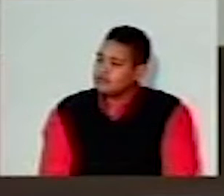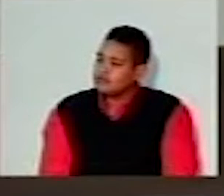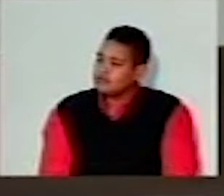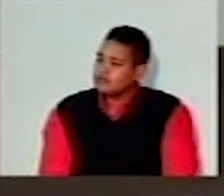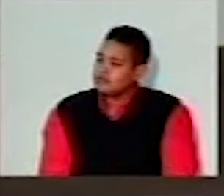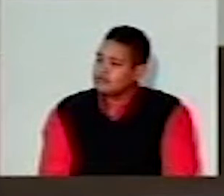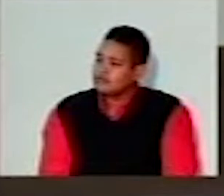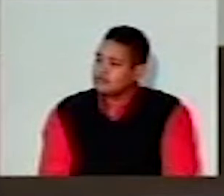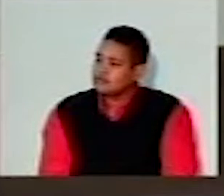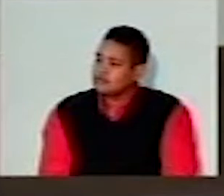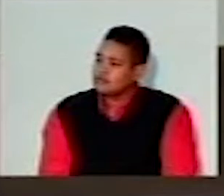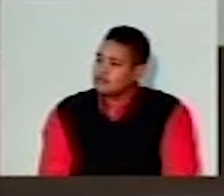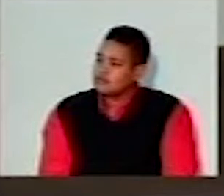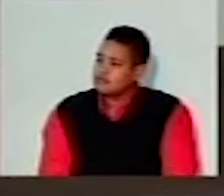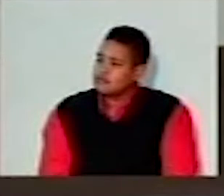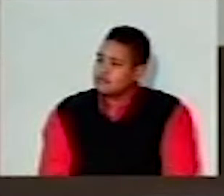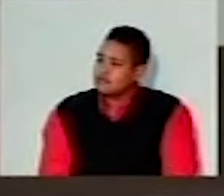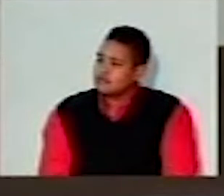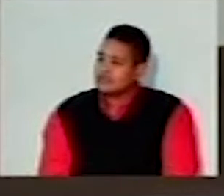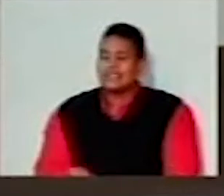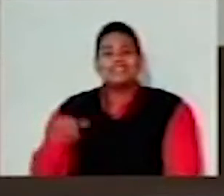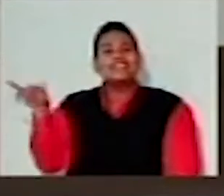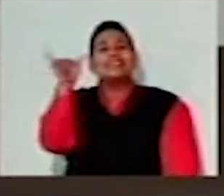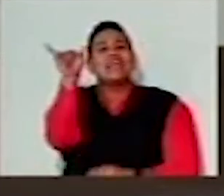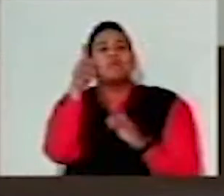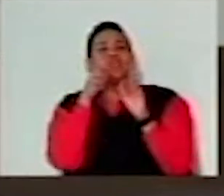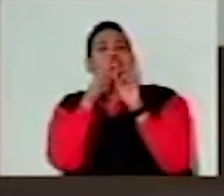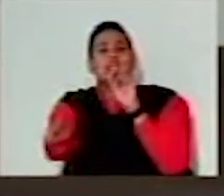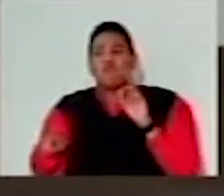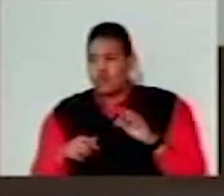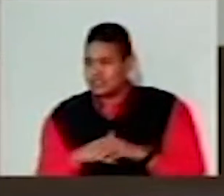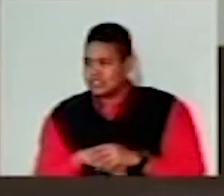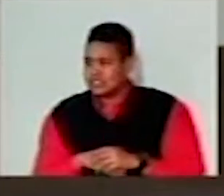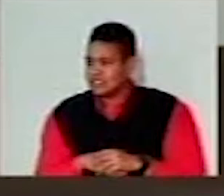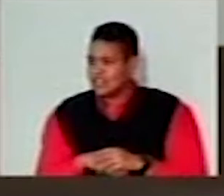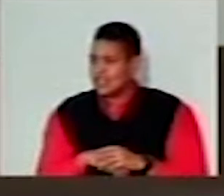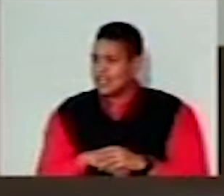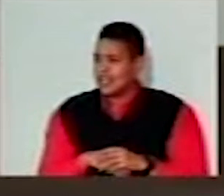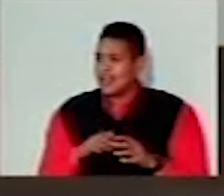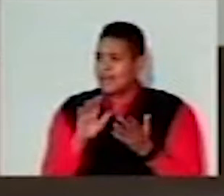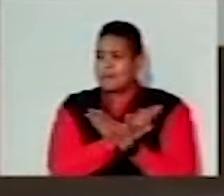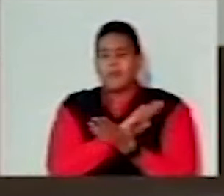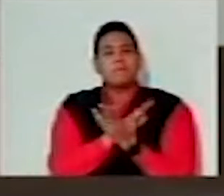And the same, Mr. Speaker, with divorces. After the papers have been filed,